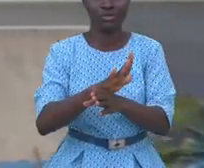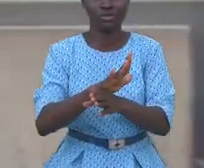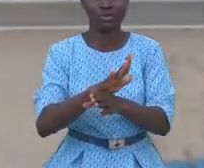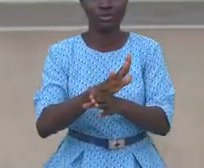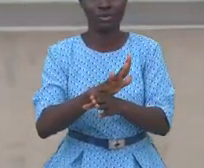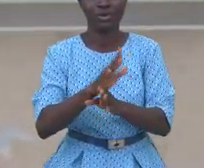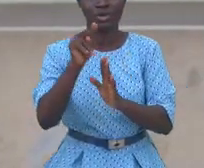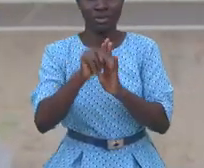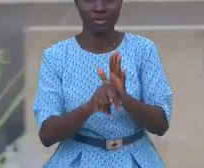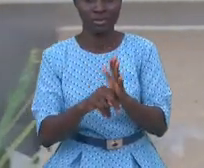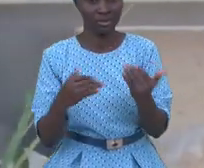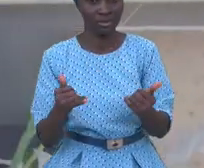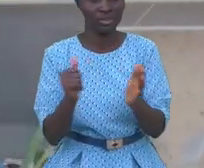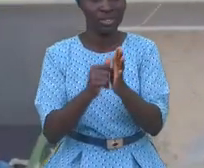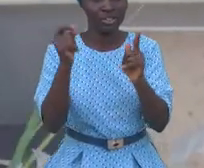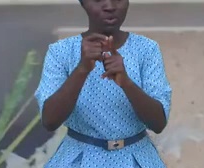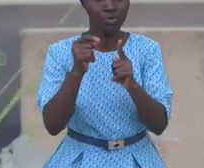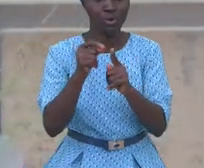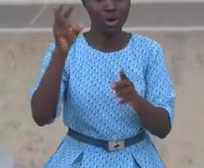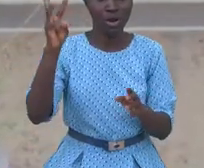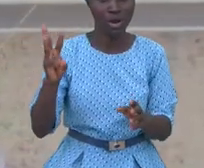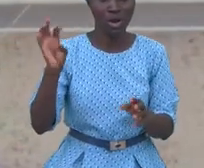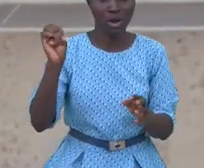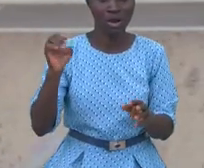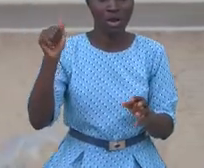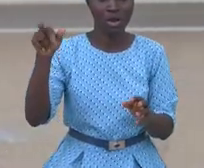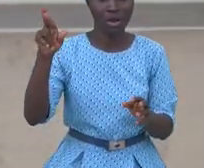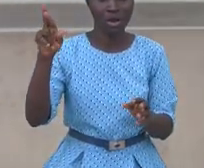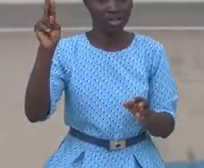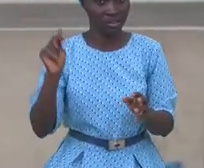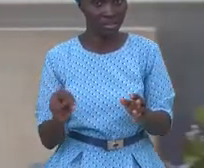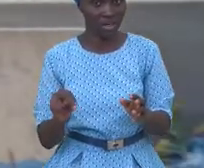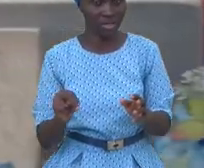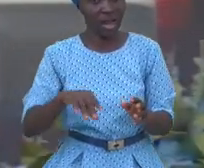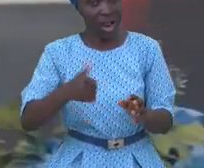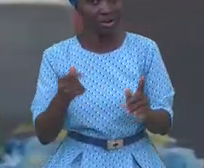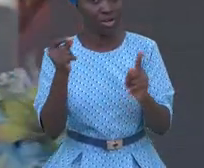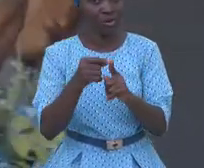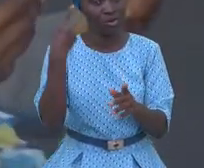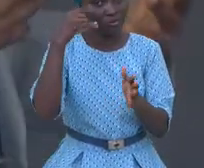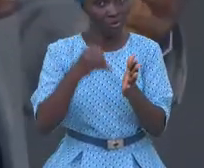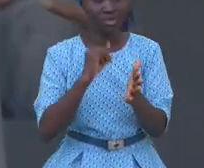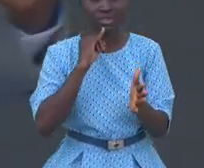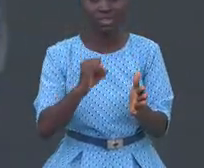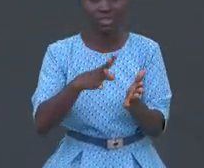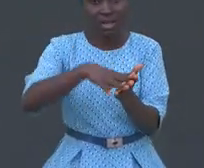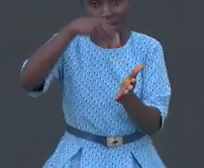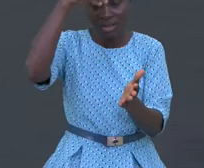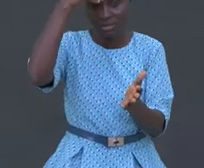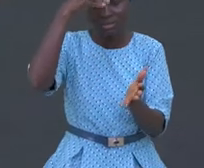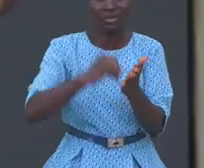yearn, there's another word, learn. It's because you yearn, that's why